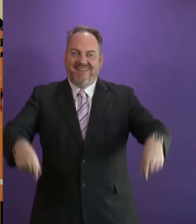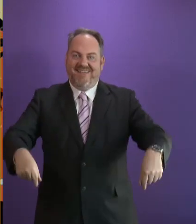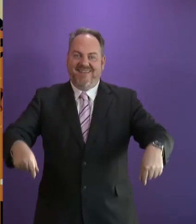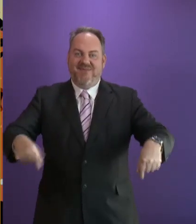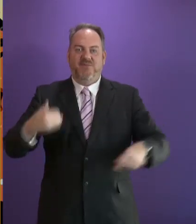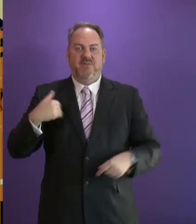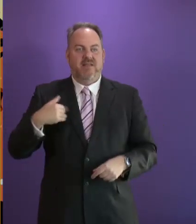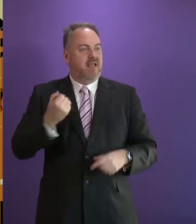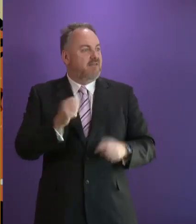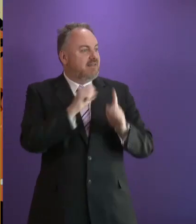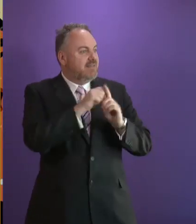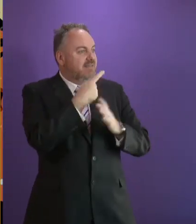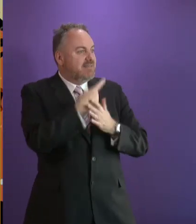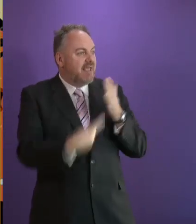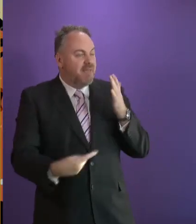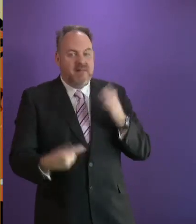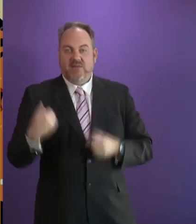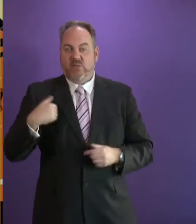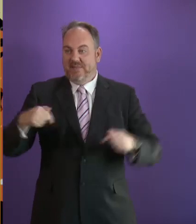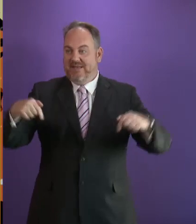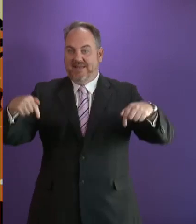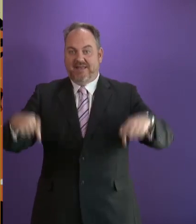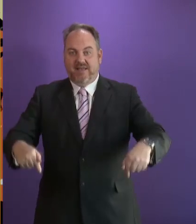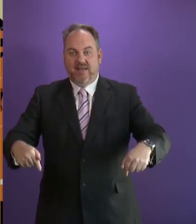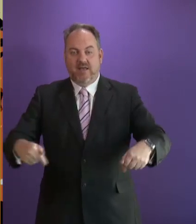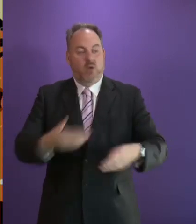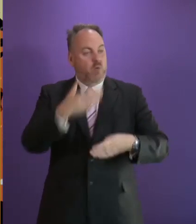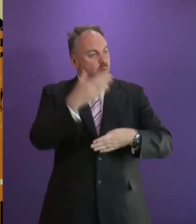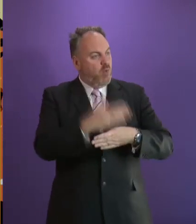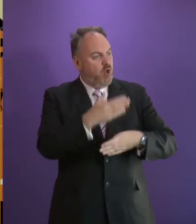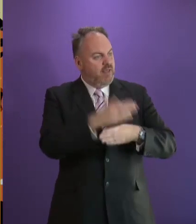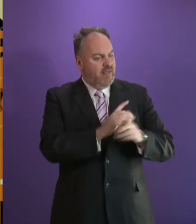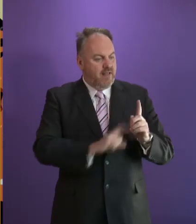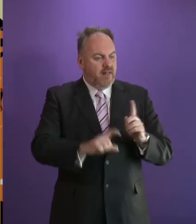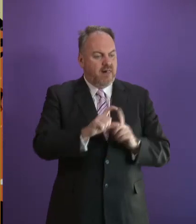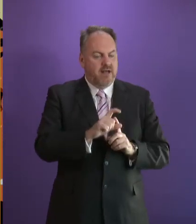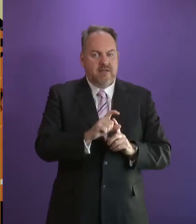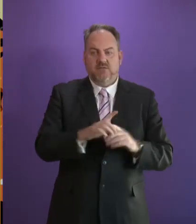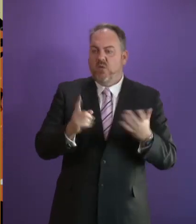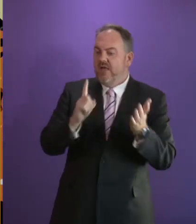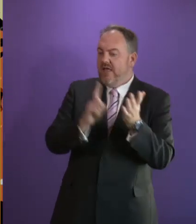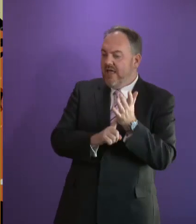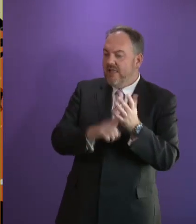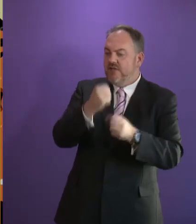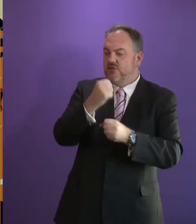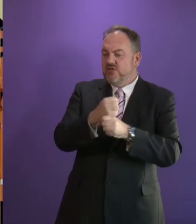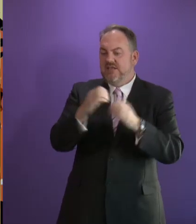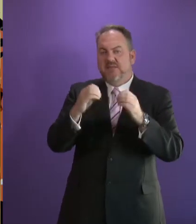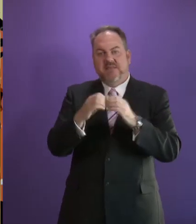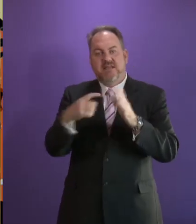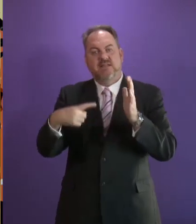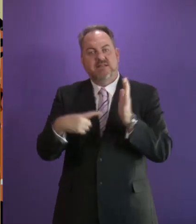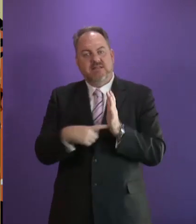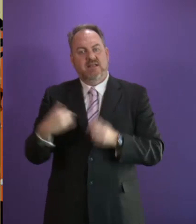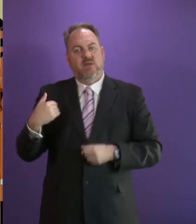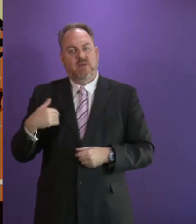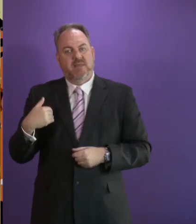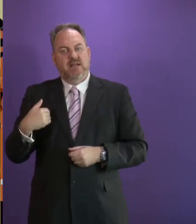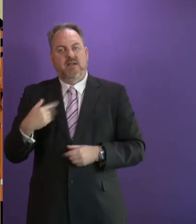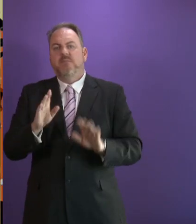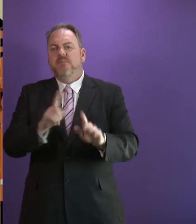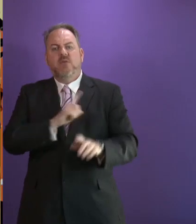delighted there are disabled women in this Parliament. I'm delighted there are working class women in this Parliament, that there are LGBT women in this Parliament, because women are not a